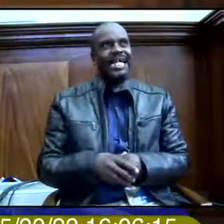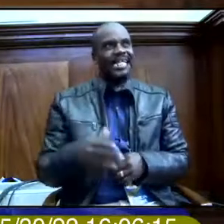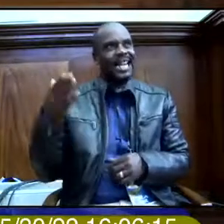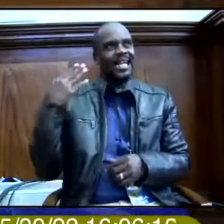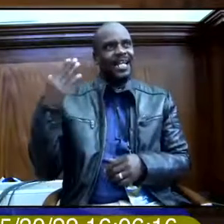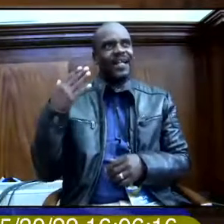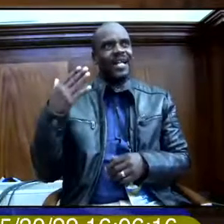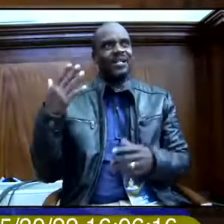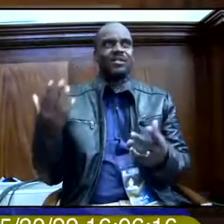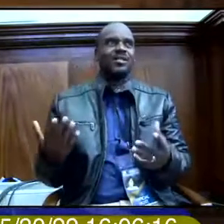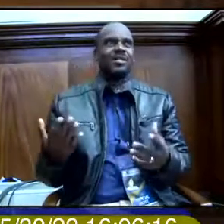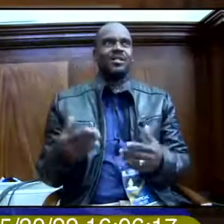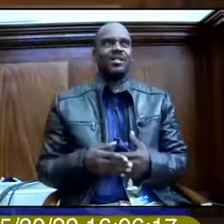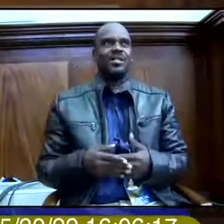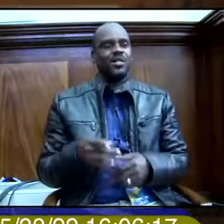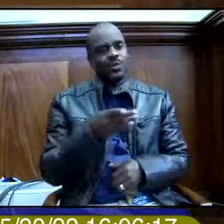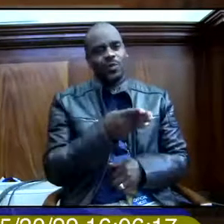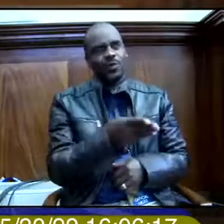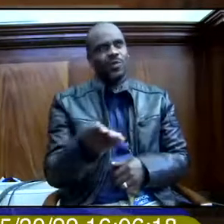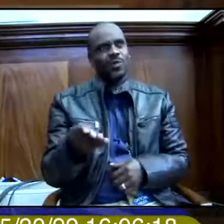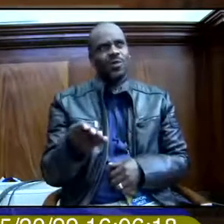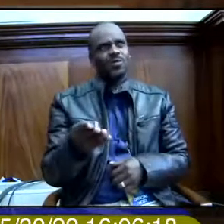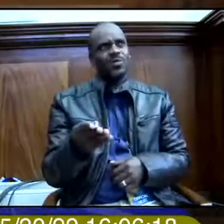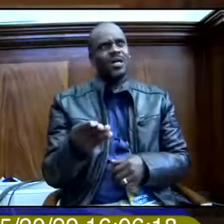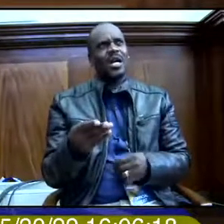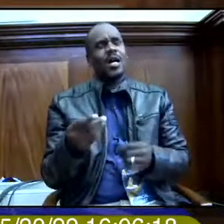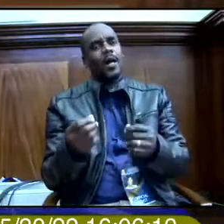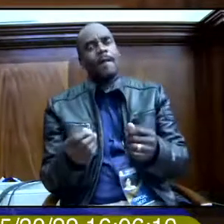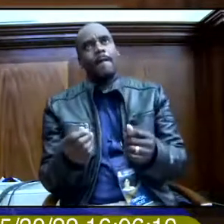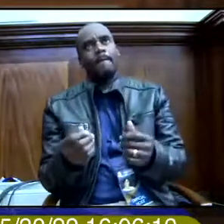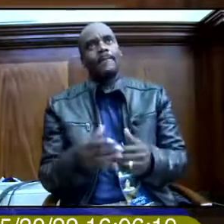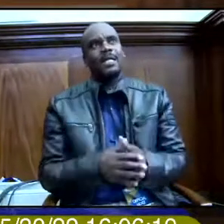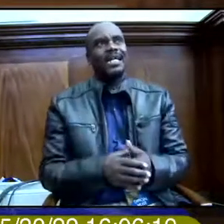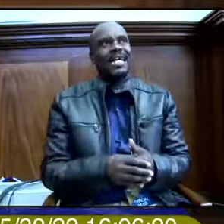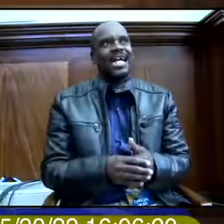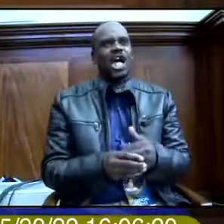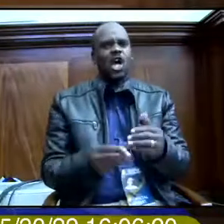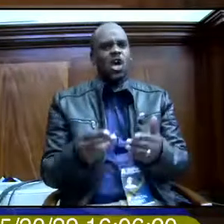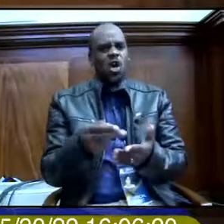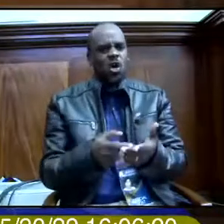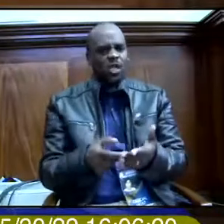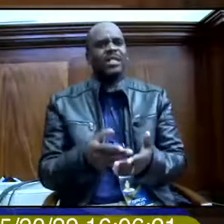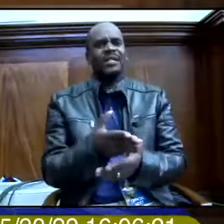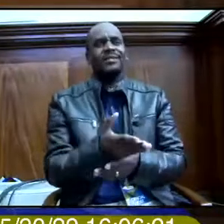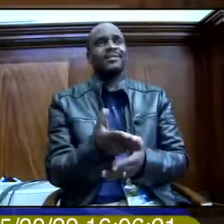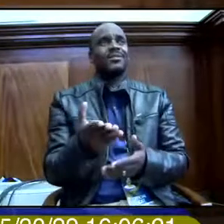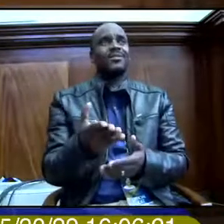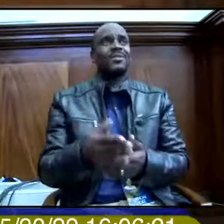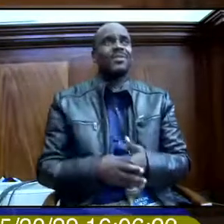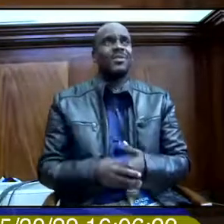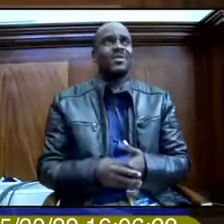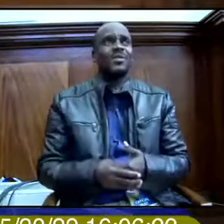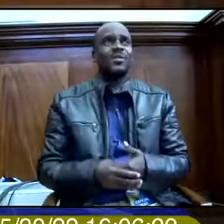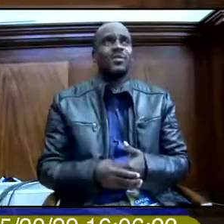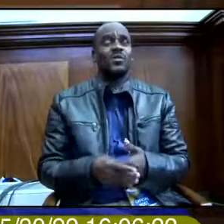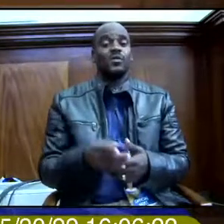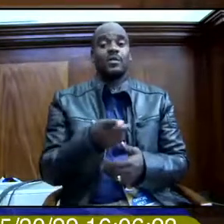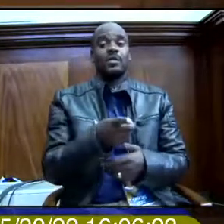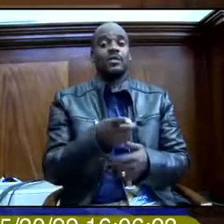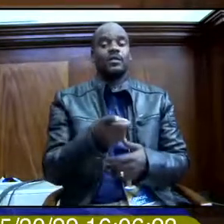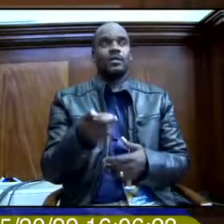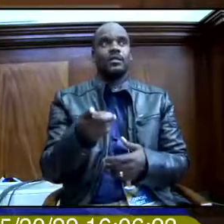outsourcing those are some of these project management and conducting of adult basic education those are some of the issues that